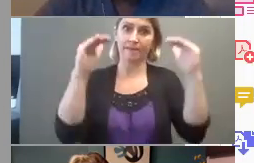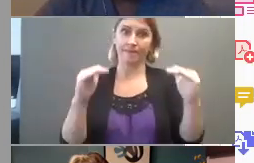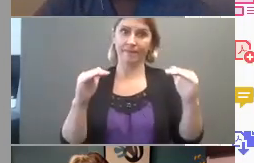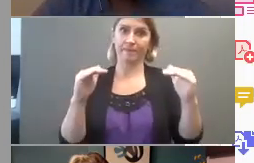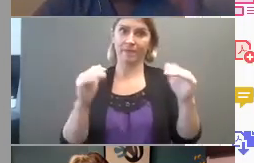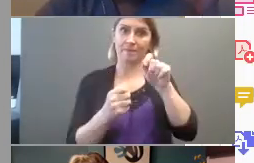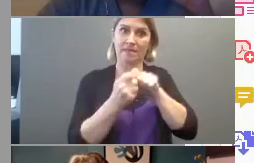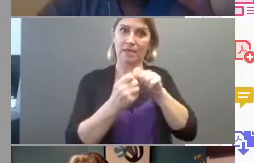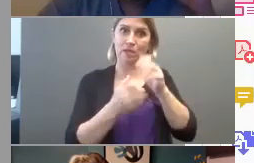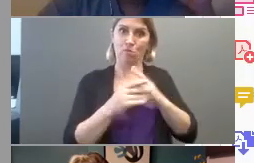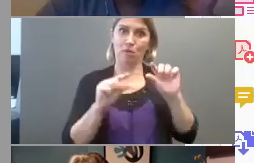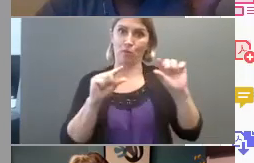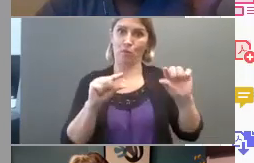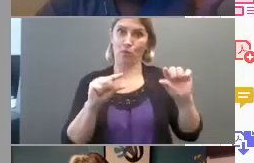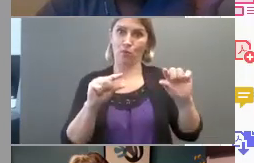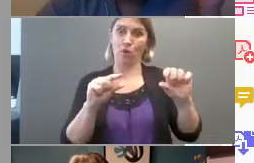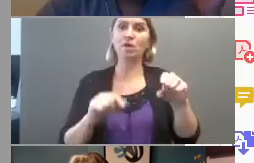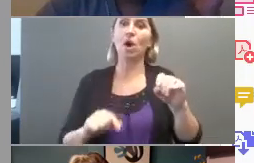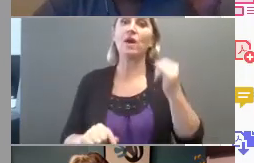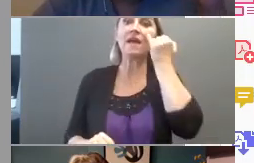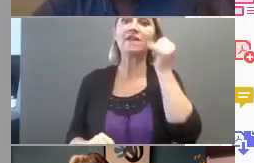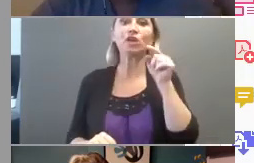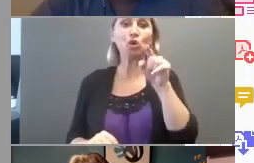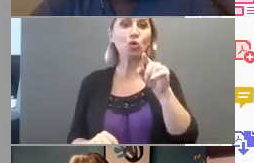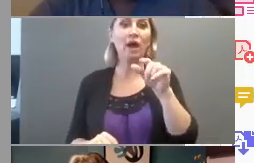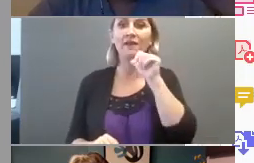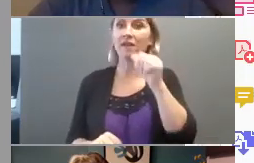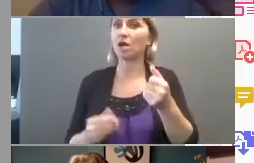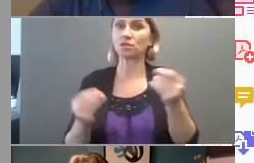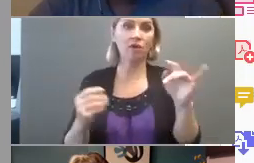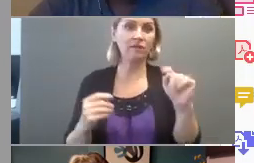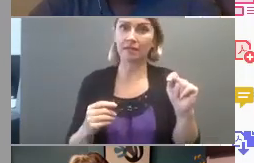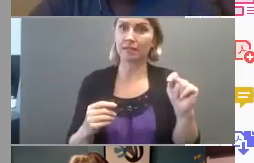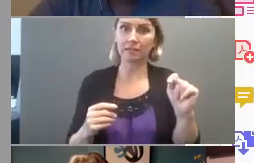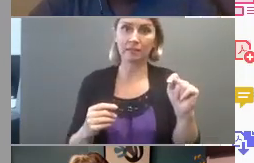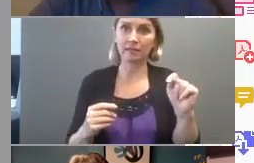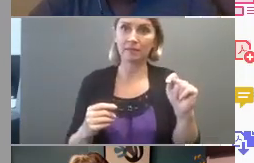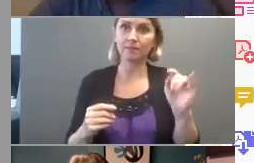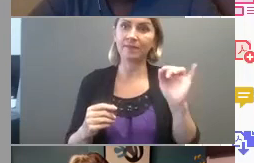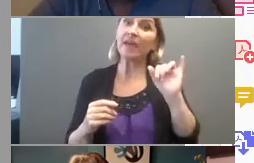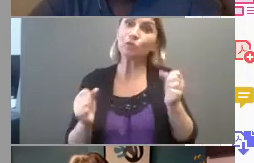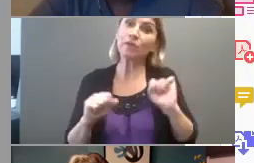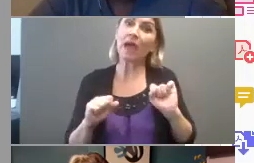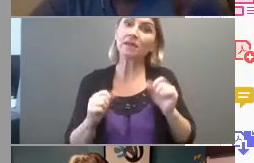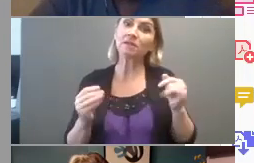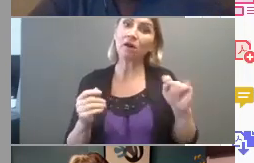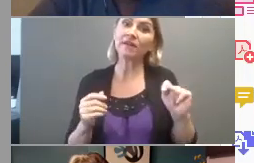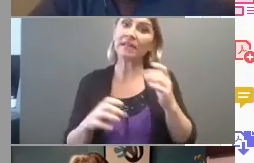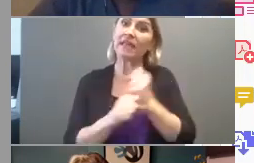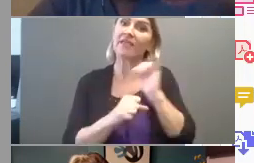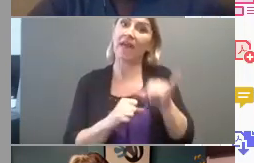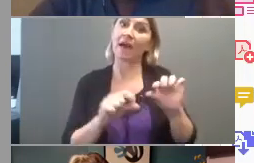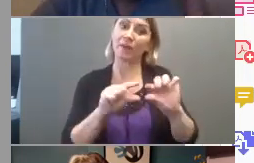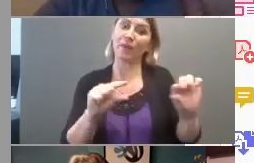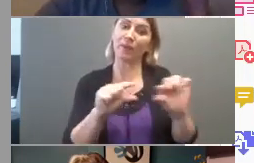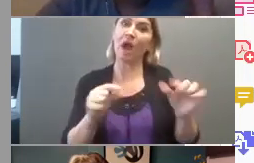equation. If you have not solved it, this is a pretty easy equation to solve to get to this particular point. I